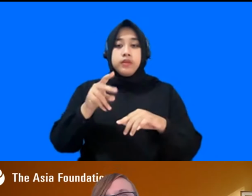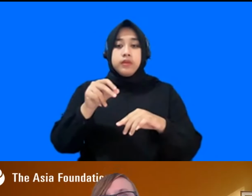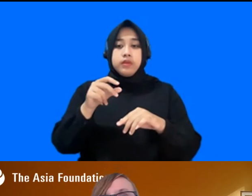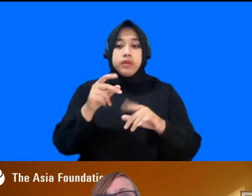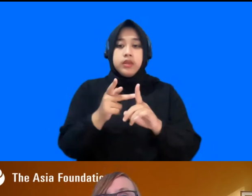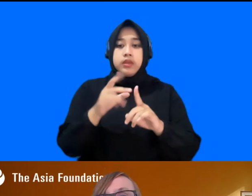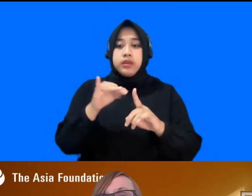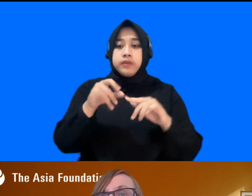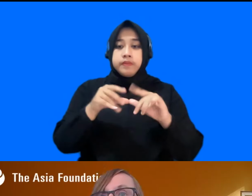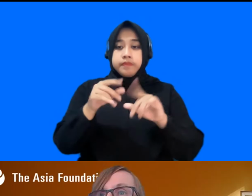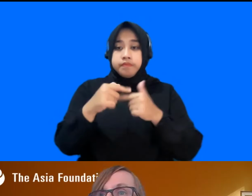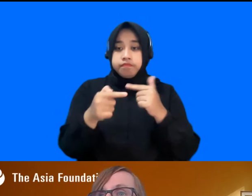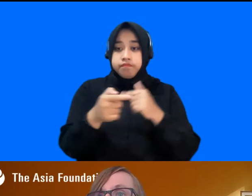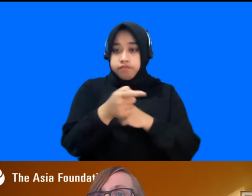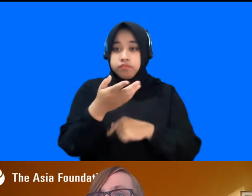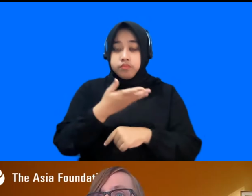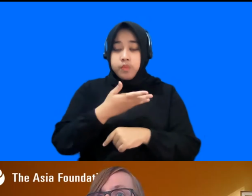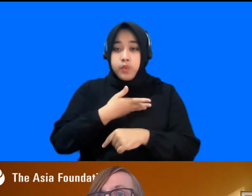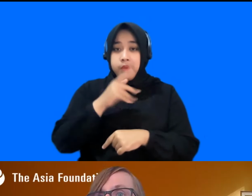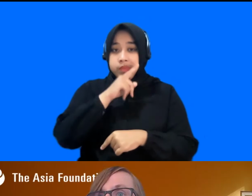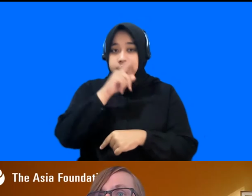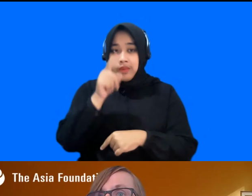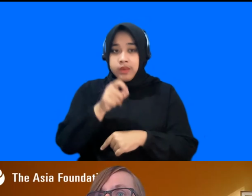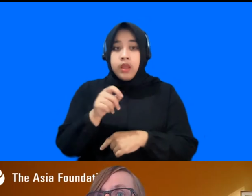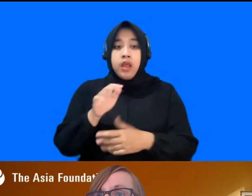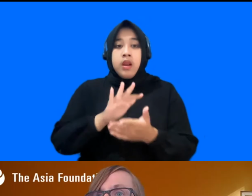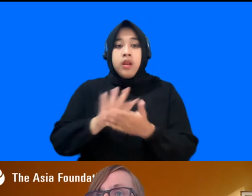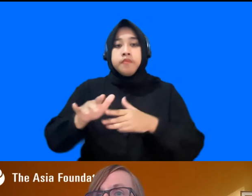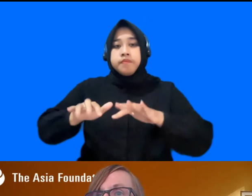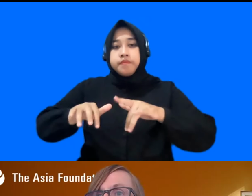in the chat or raise your hand. So